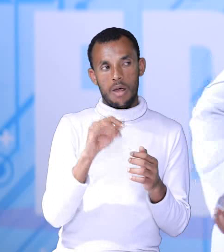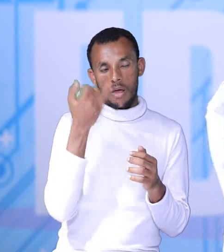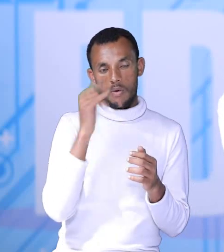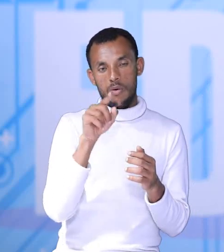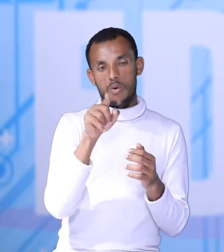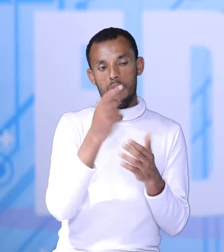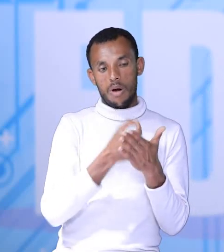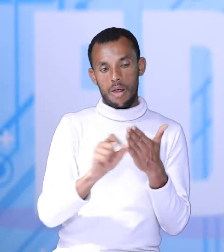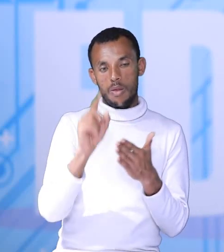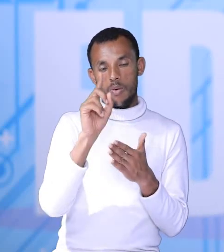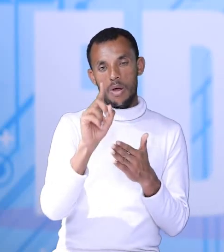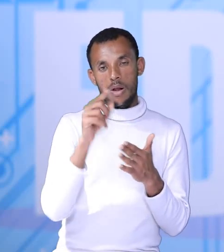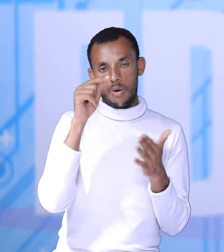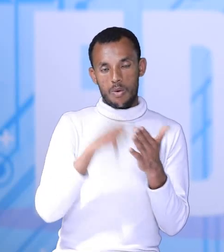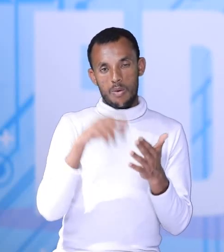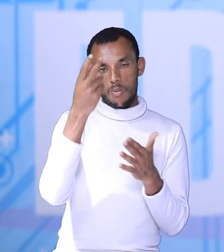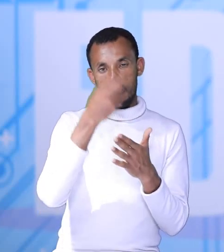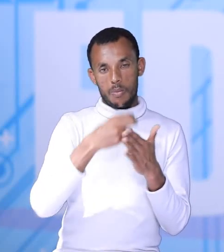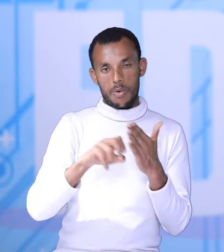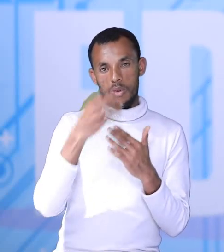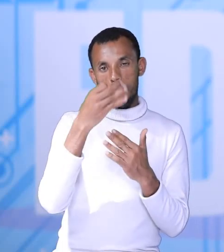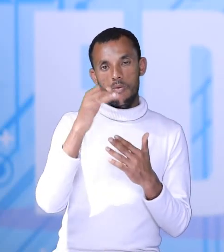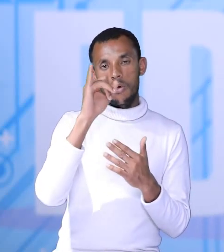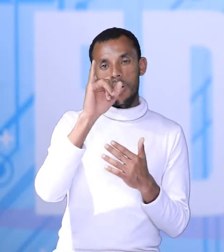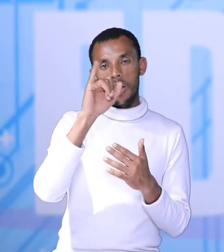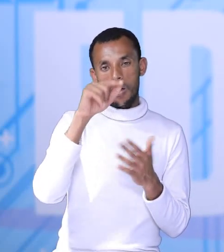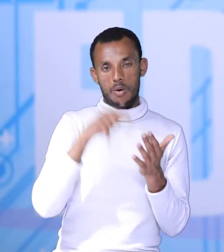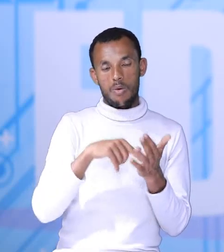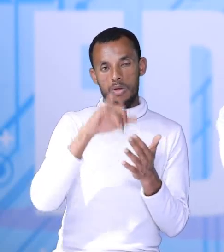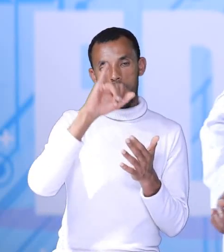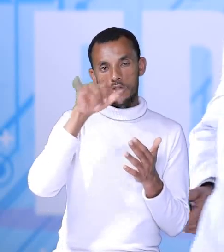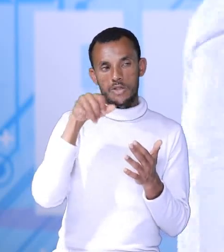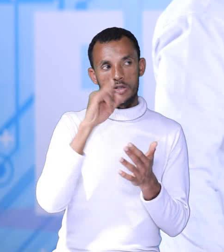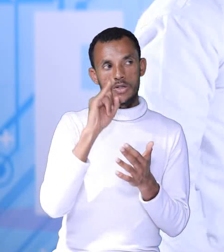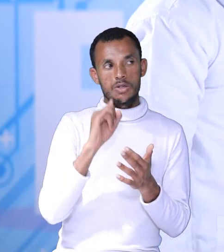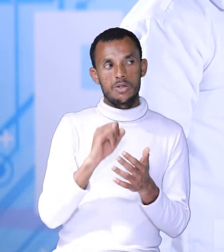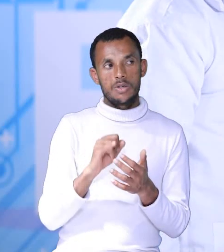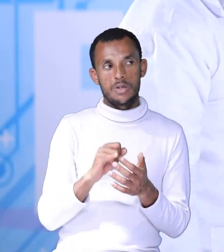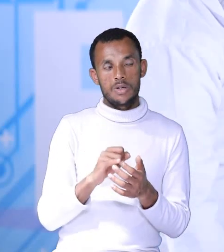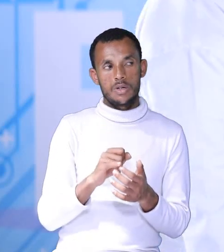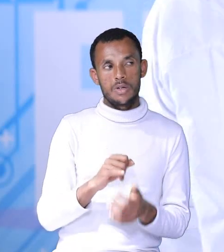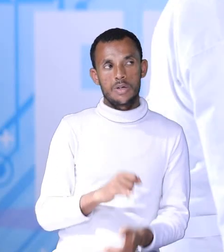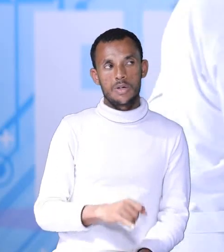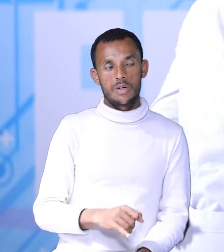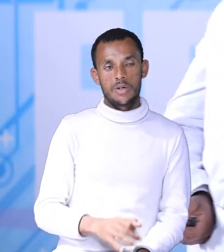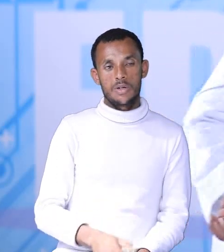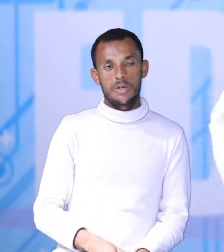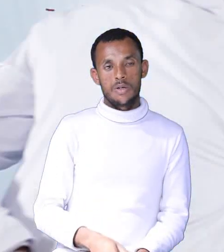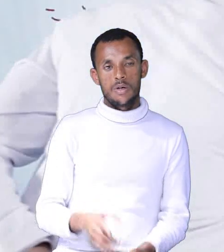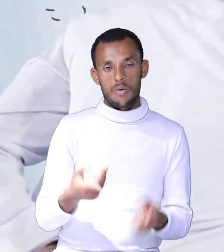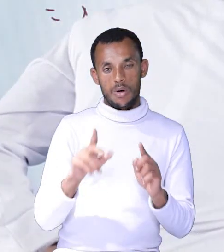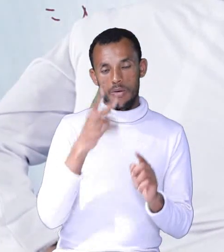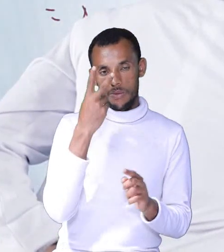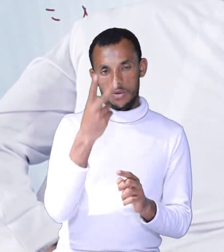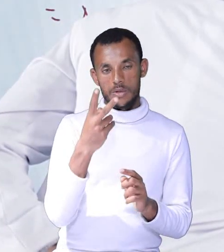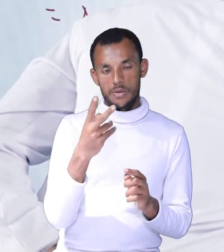this one, the dot product of I dot J, I dot j. When you